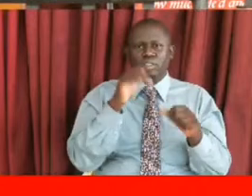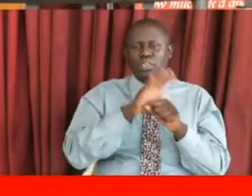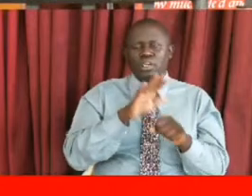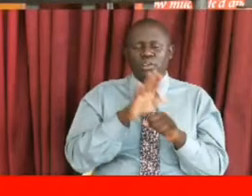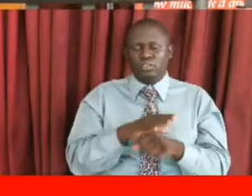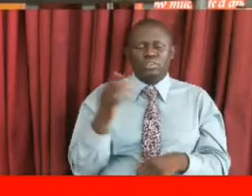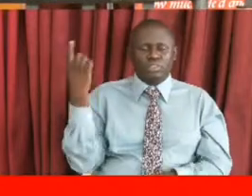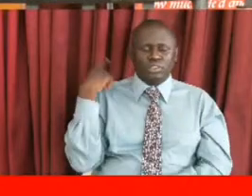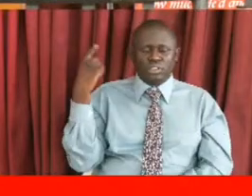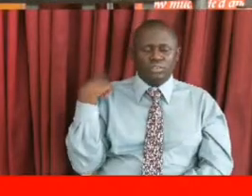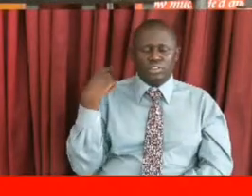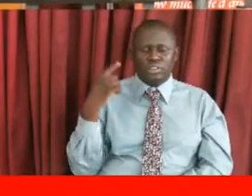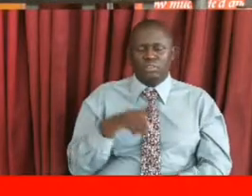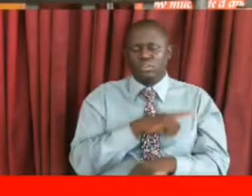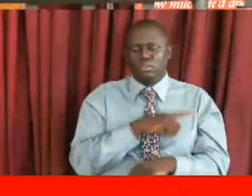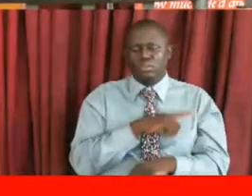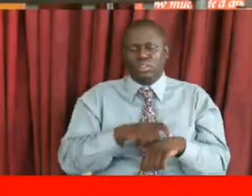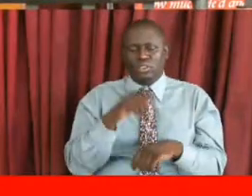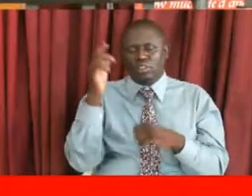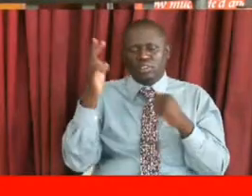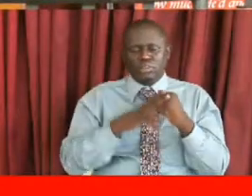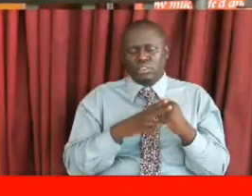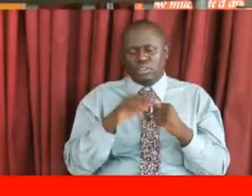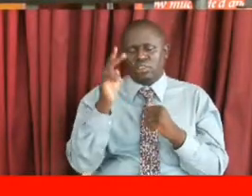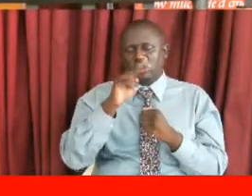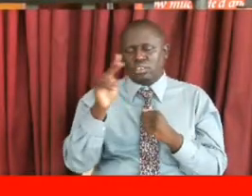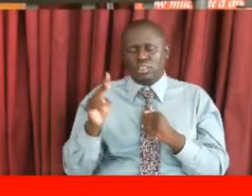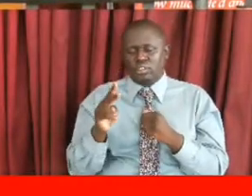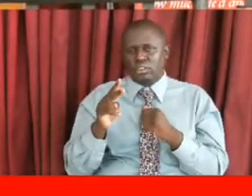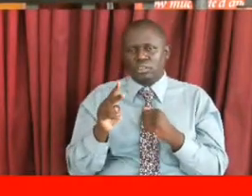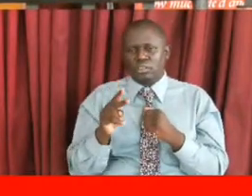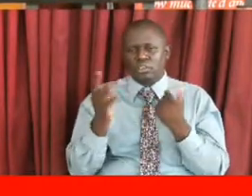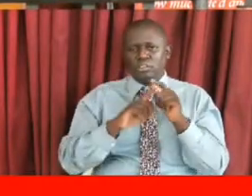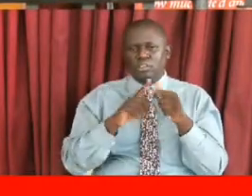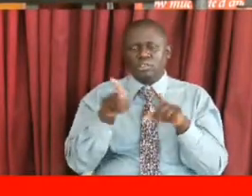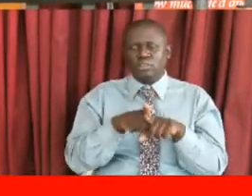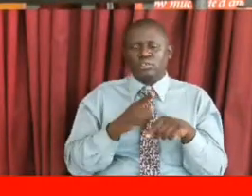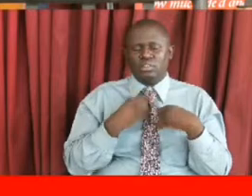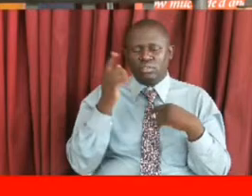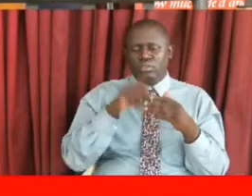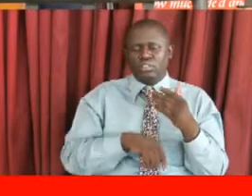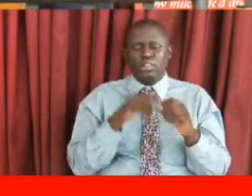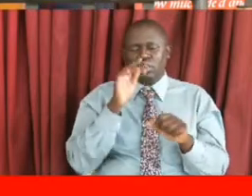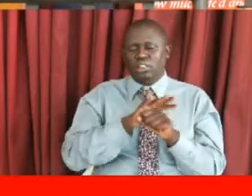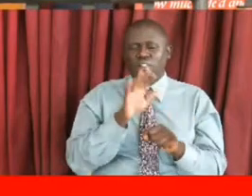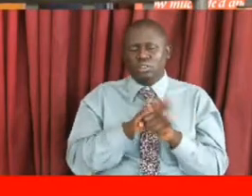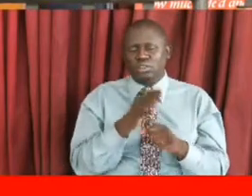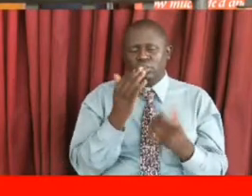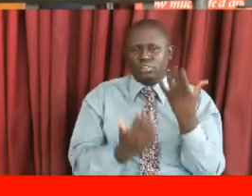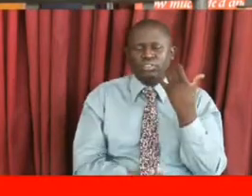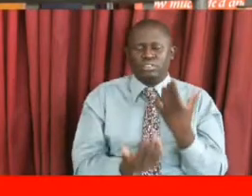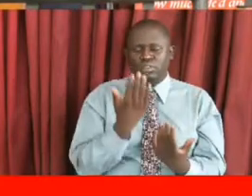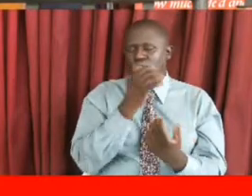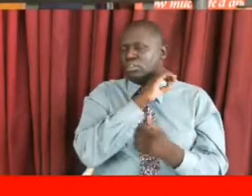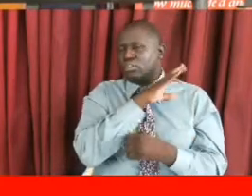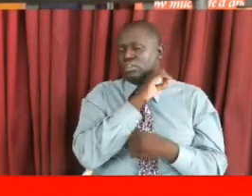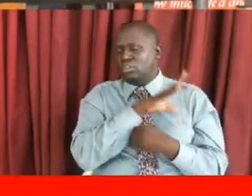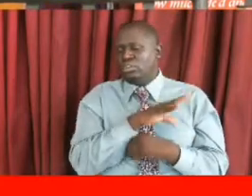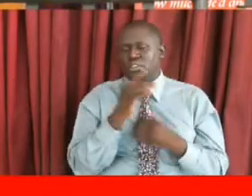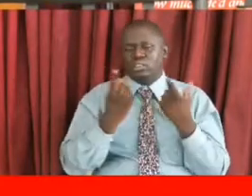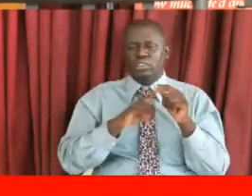Thunders when the seven Thunders their it's a lot of noise unveiling of